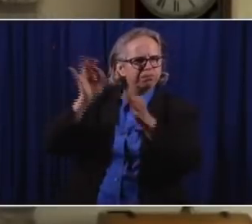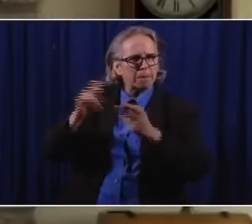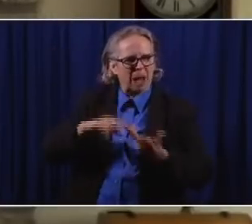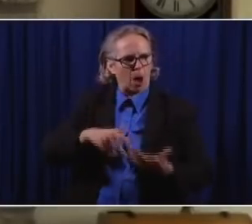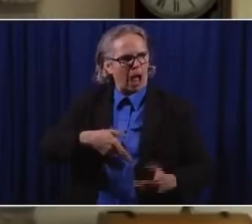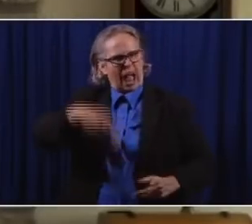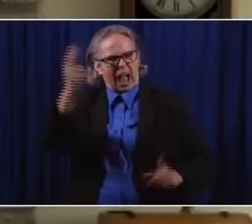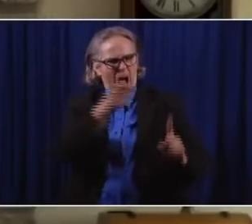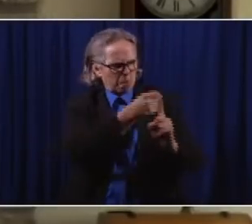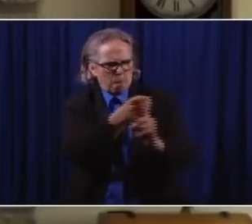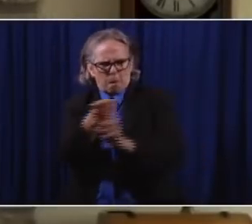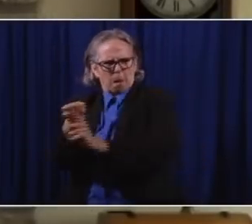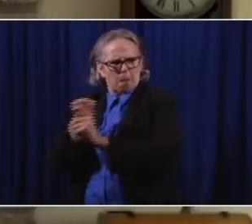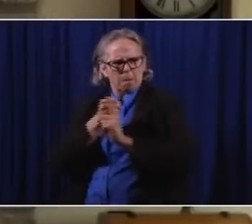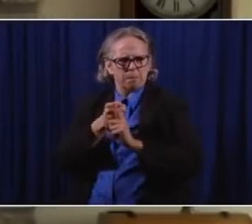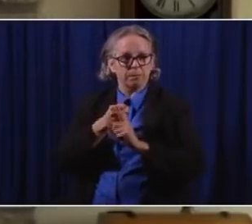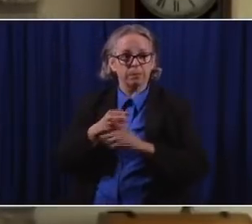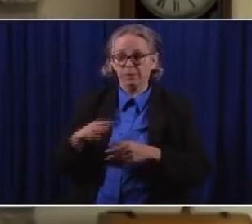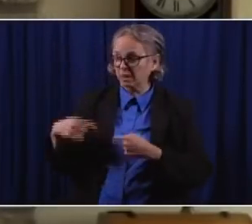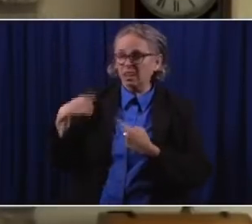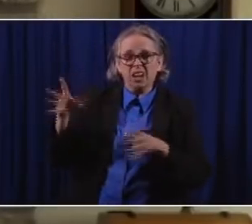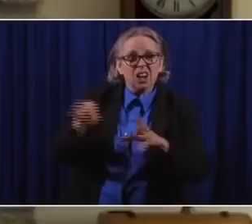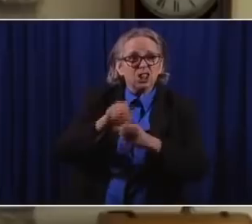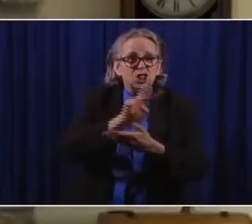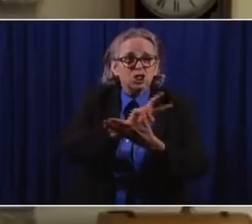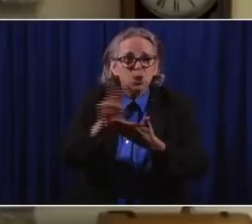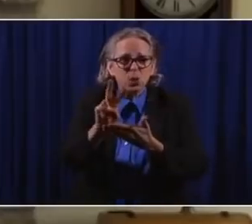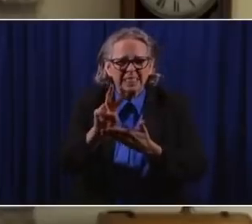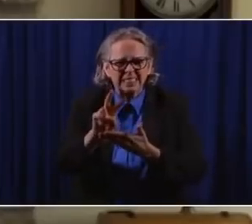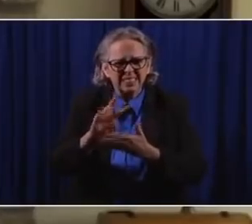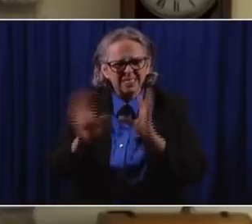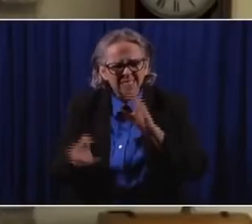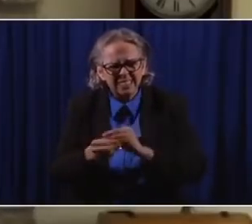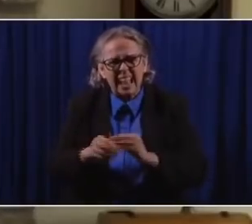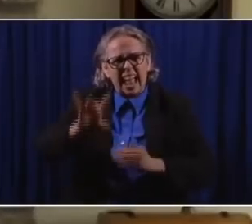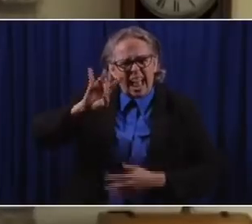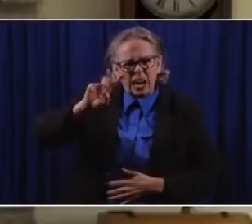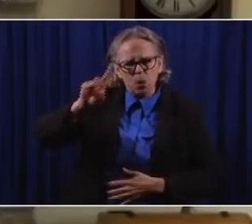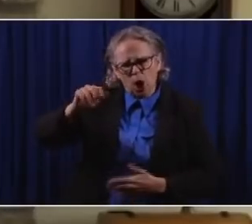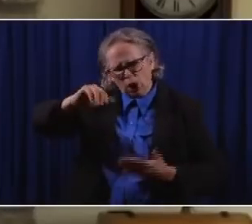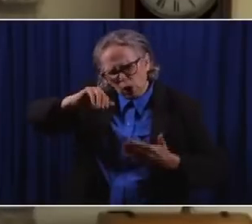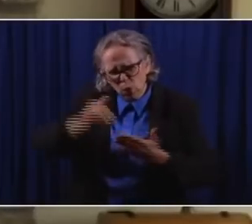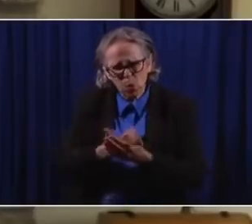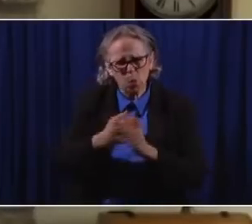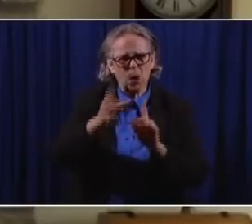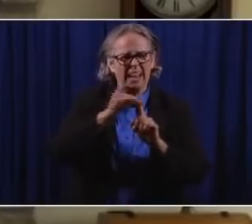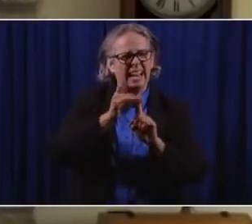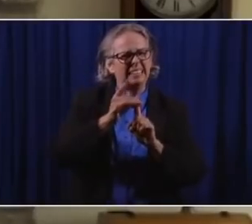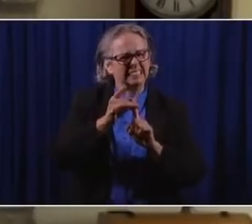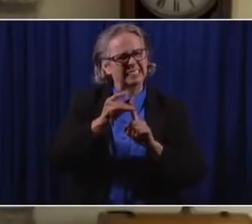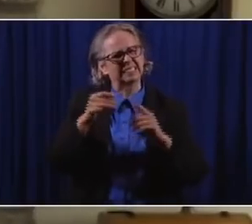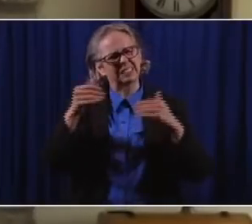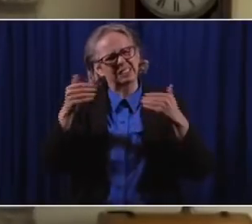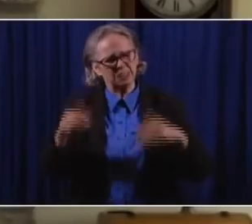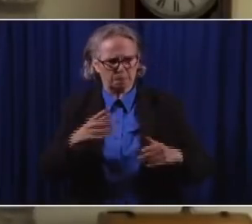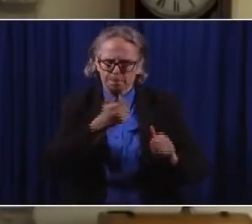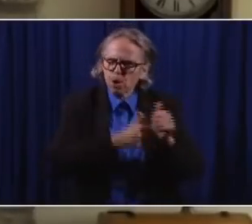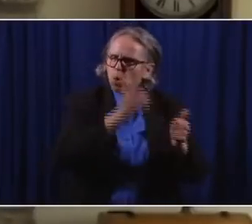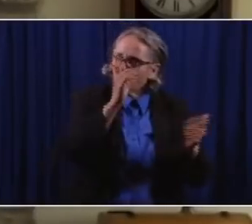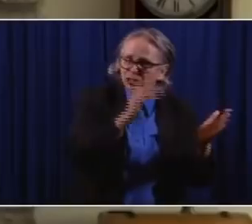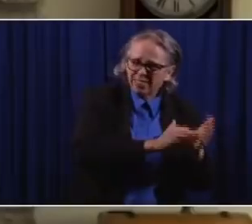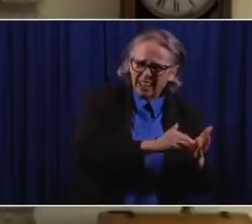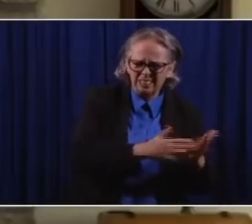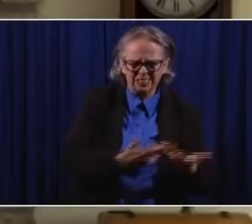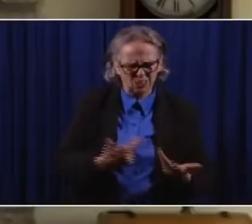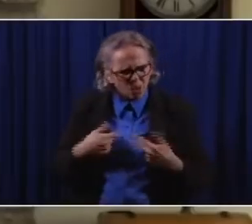2 weeks. They have a total of 568 cases since it started, just to put that in perspective. But we're really focused on, of course, is the